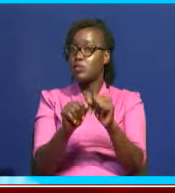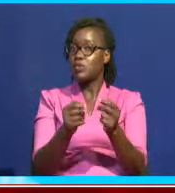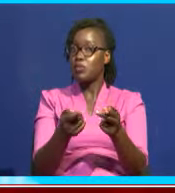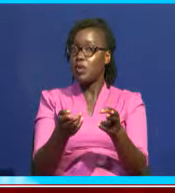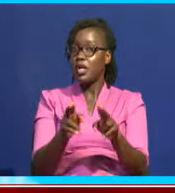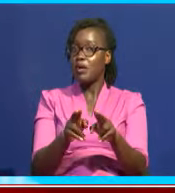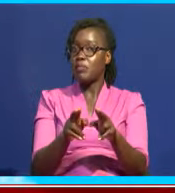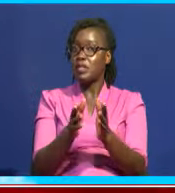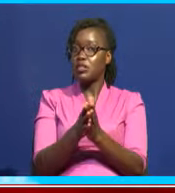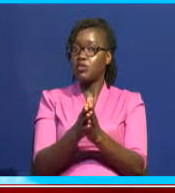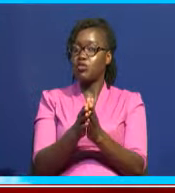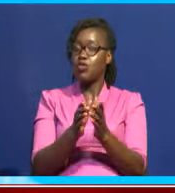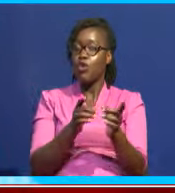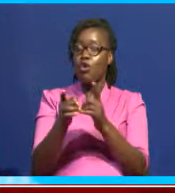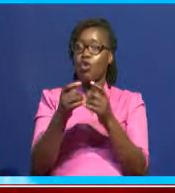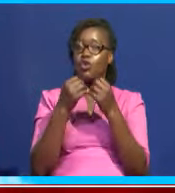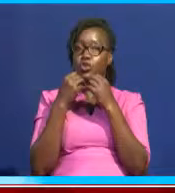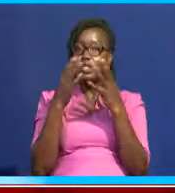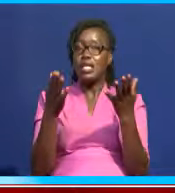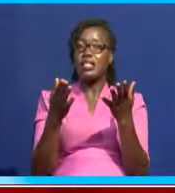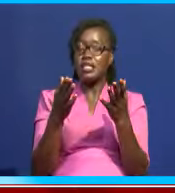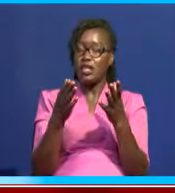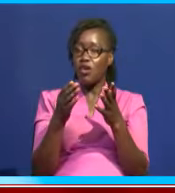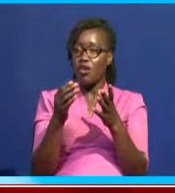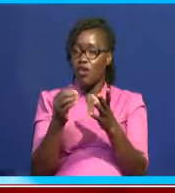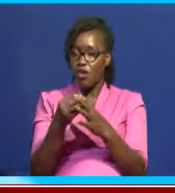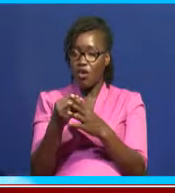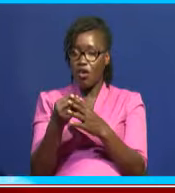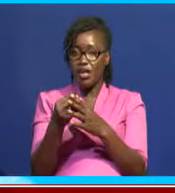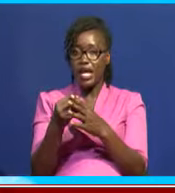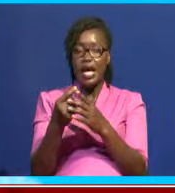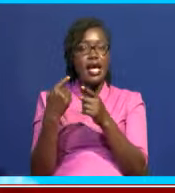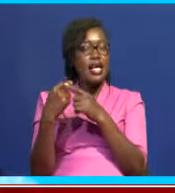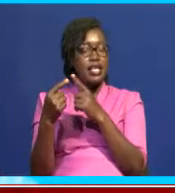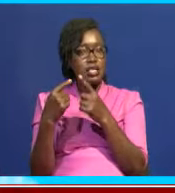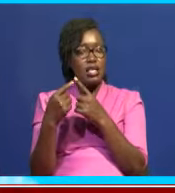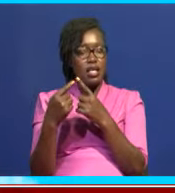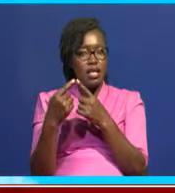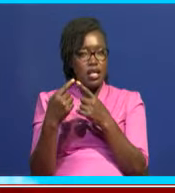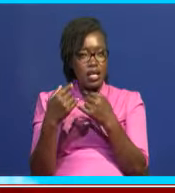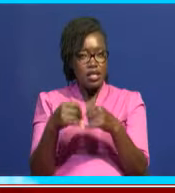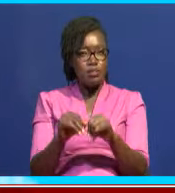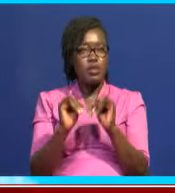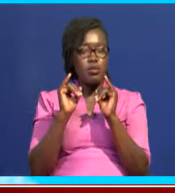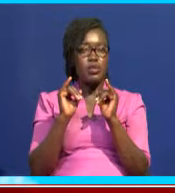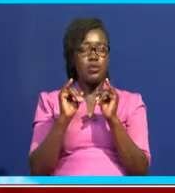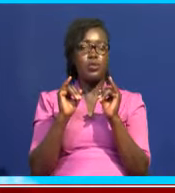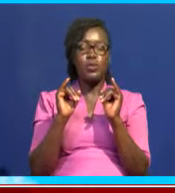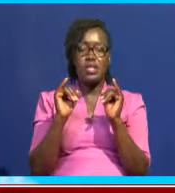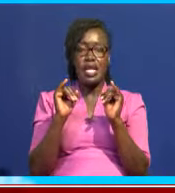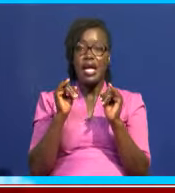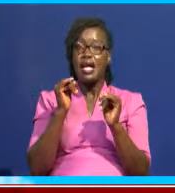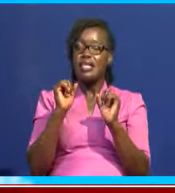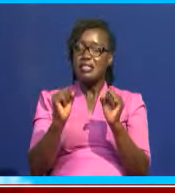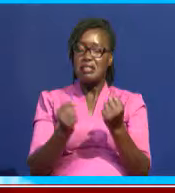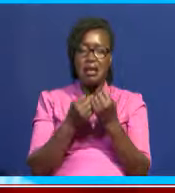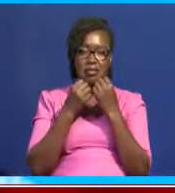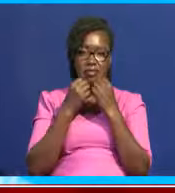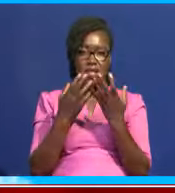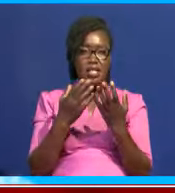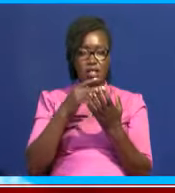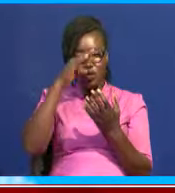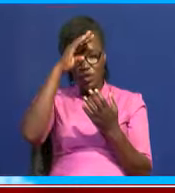to unregulated or reckless experimentation with unsafe, scientifically untenable, or